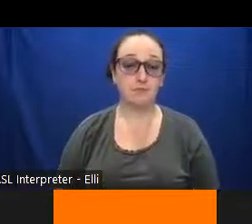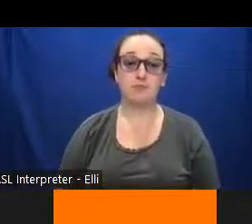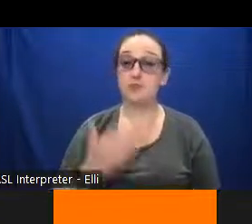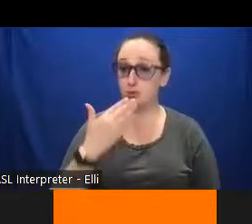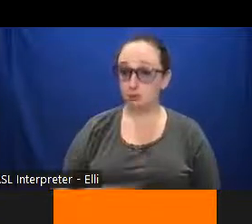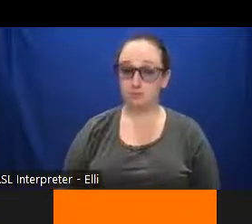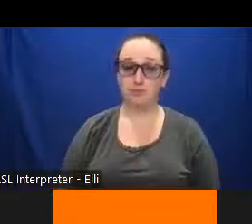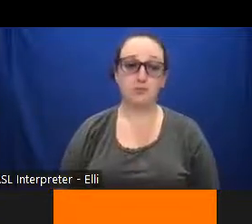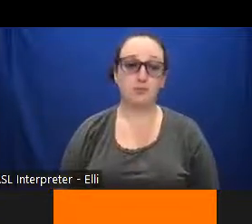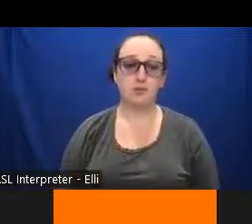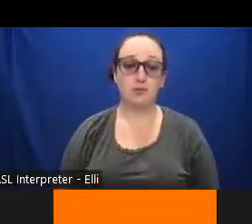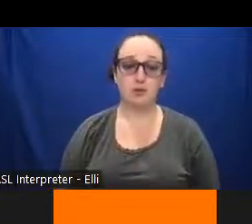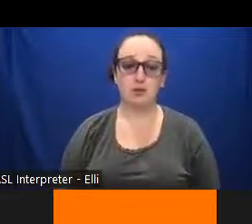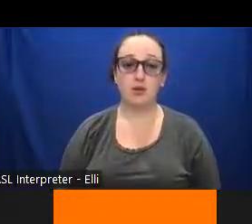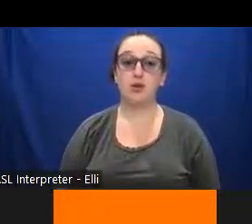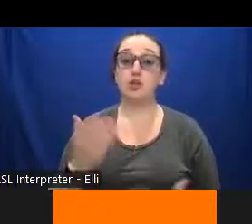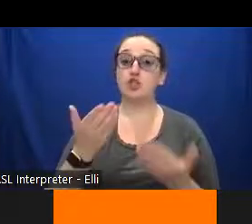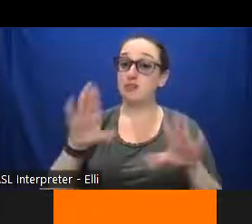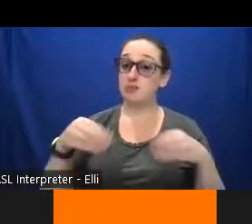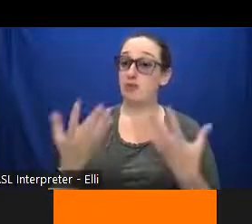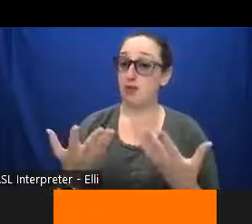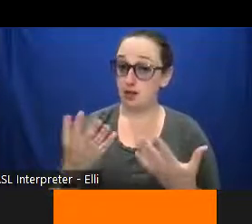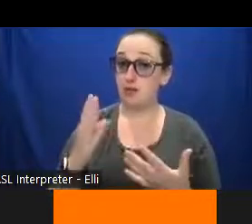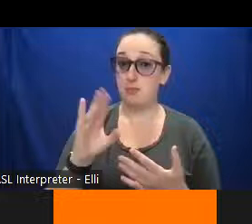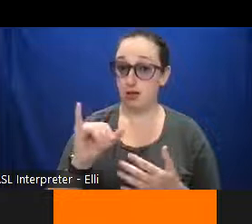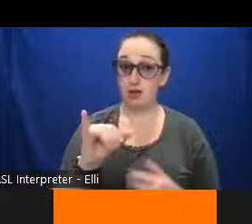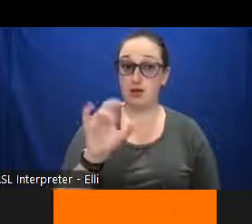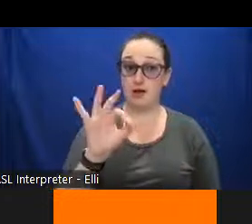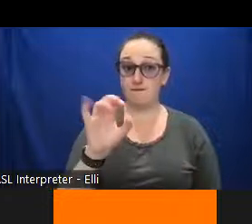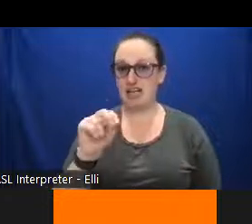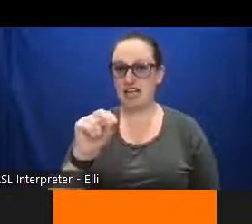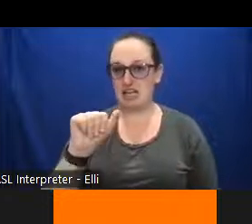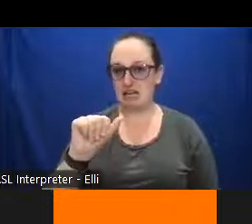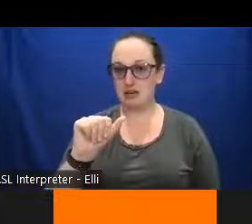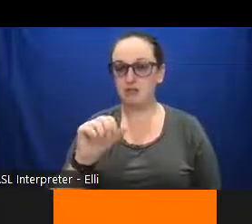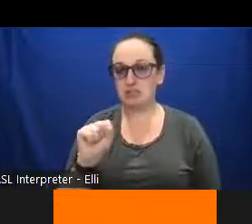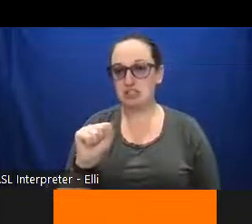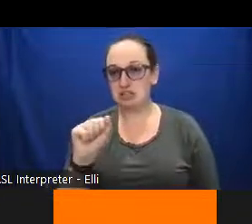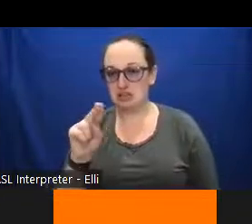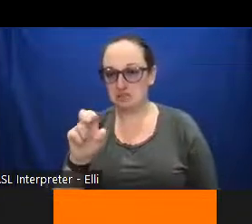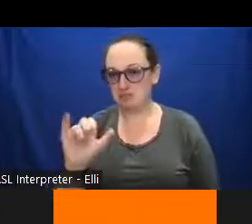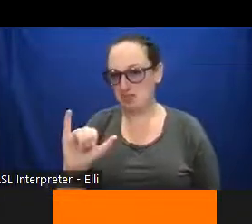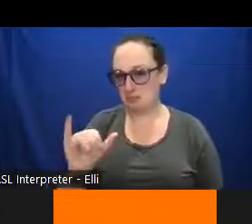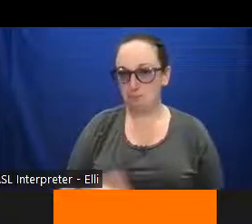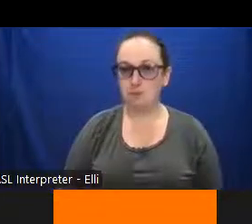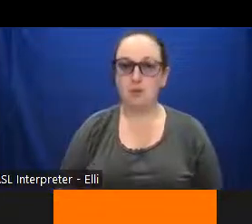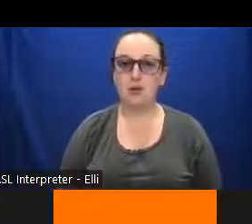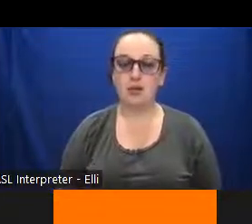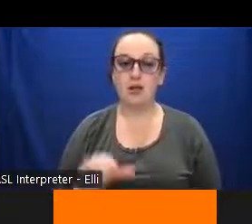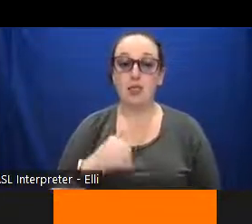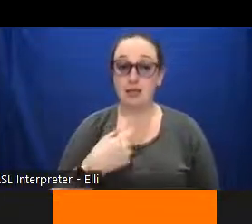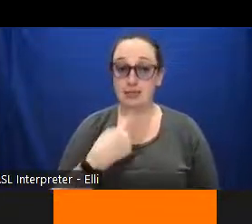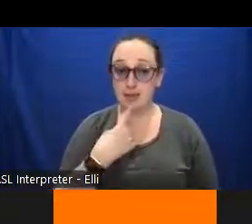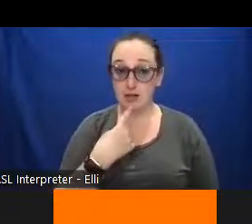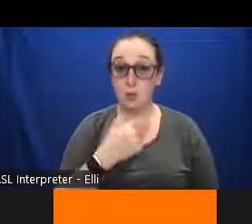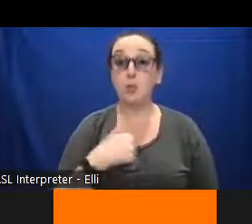Thank you. Services provided by FNEs or SANEs. As I said,